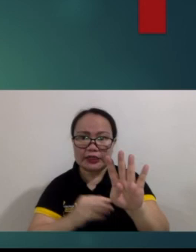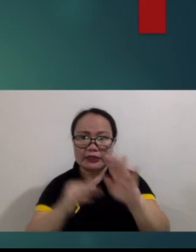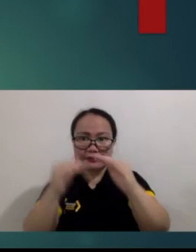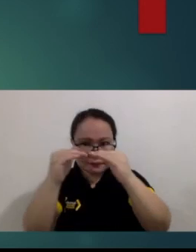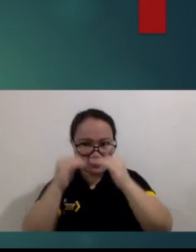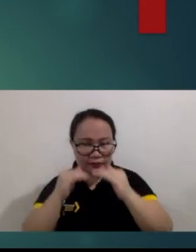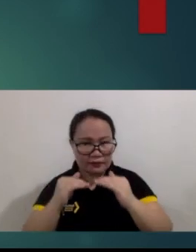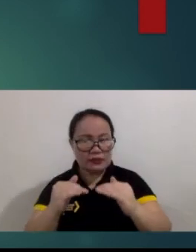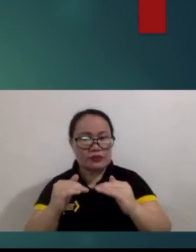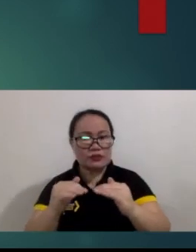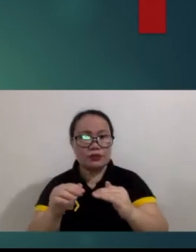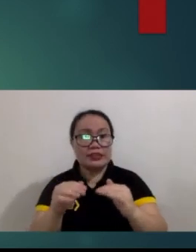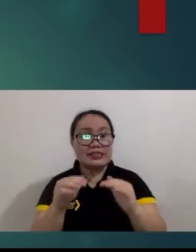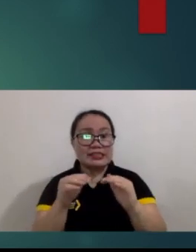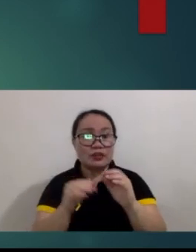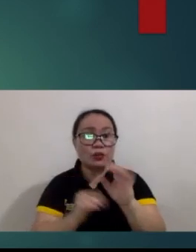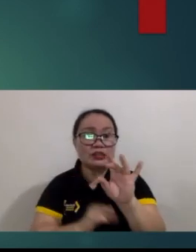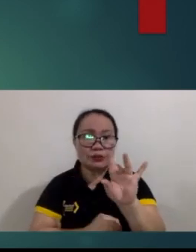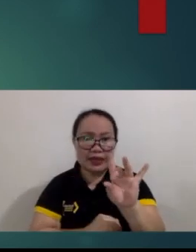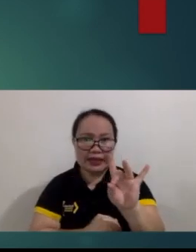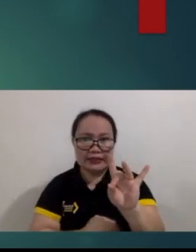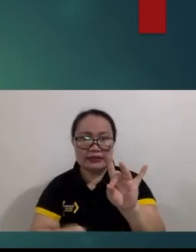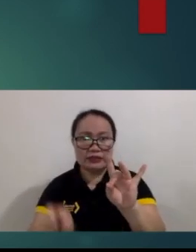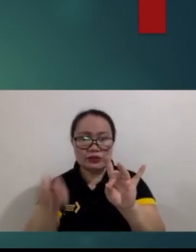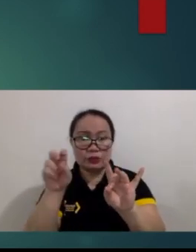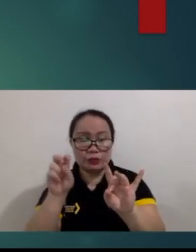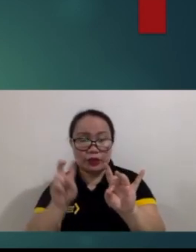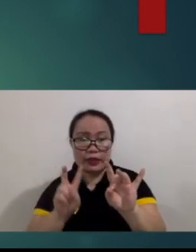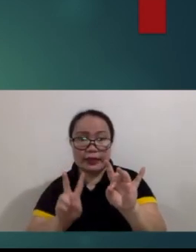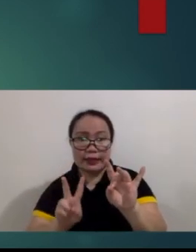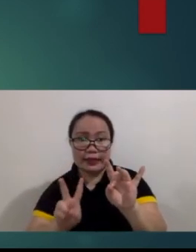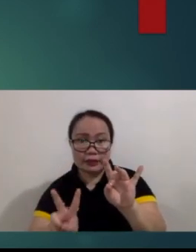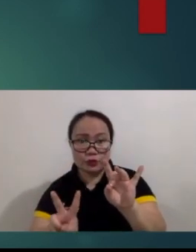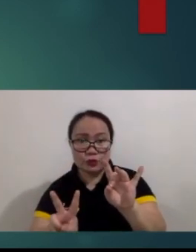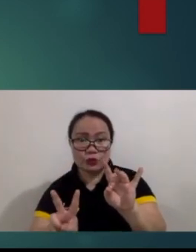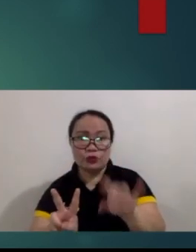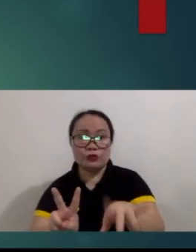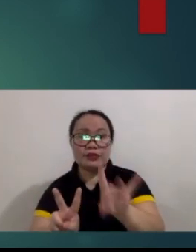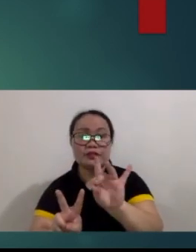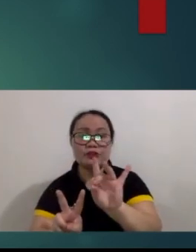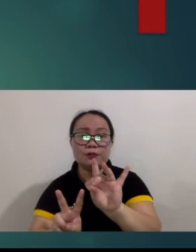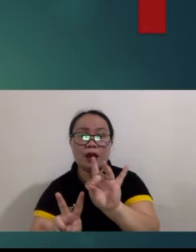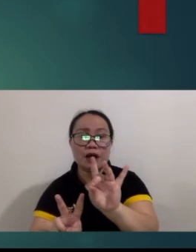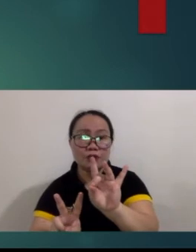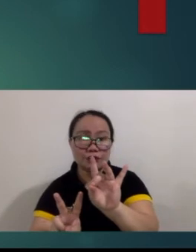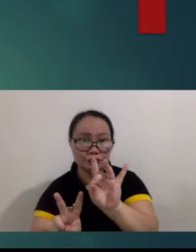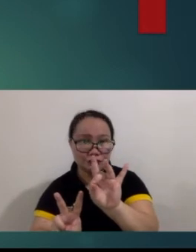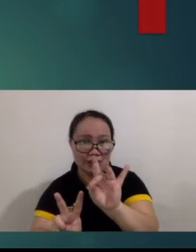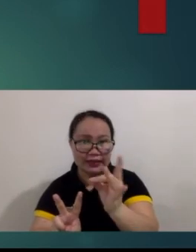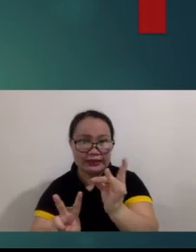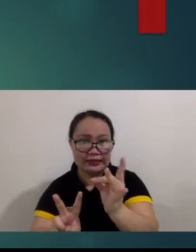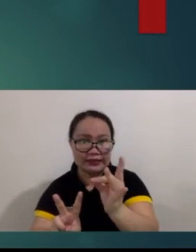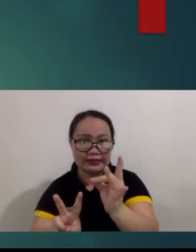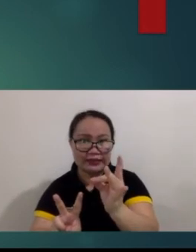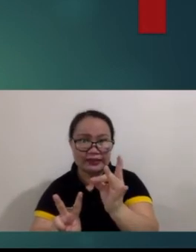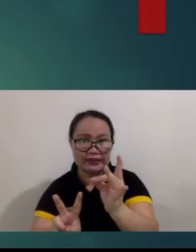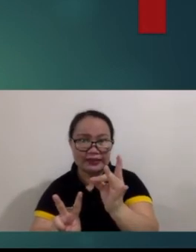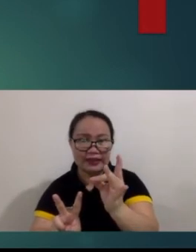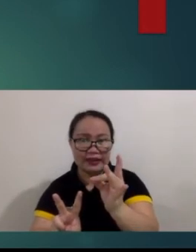4. So it's equal to 8. So 2 raised to the power of 8.